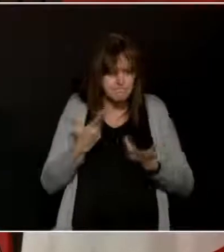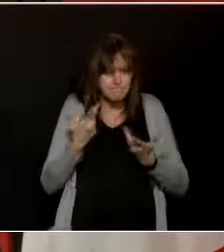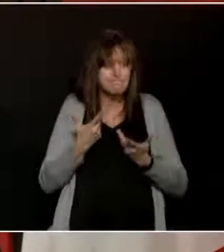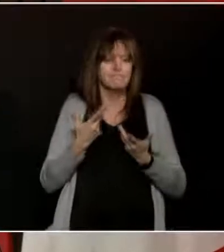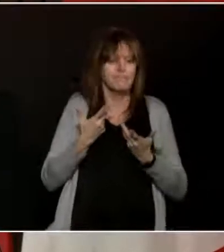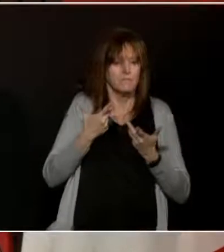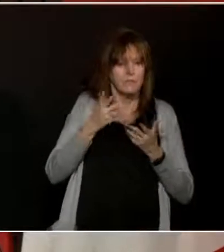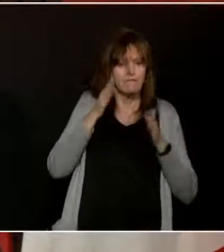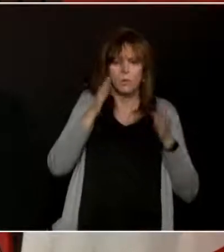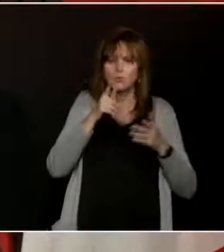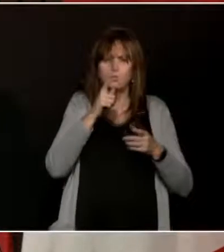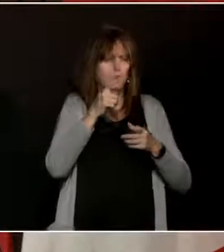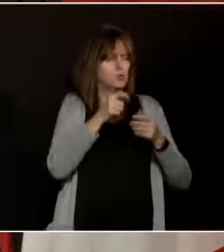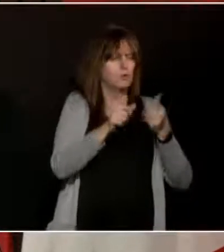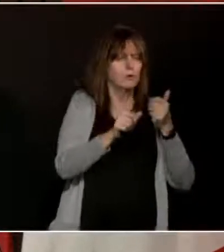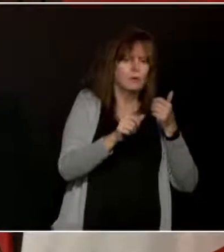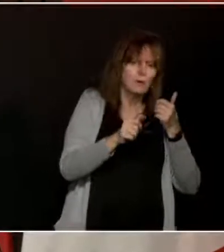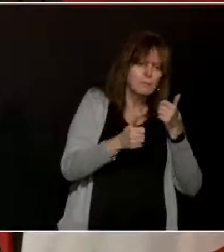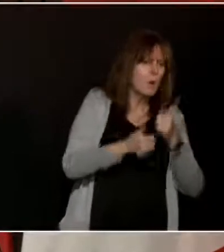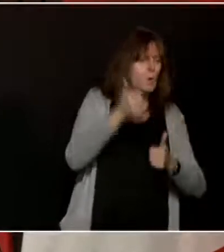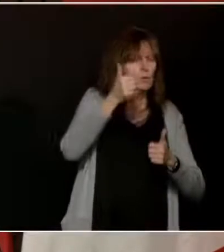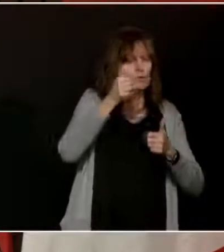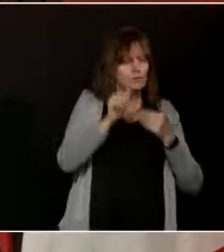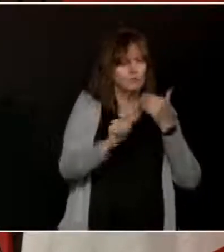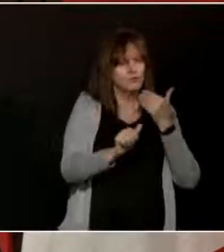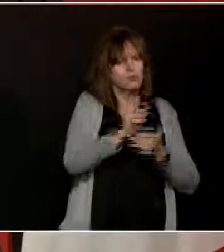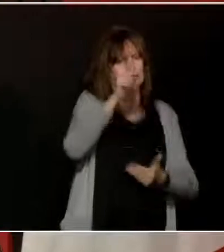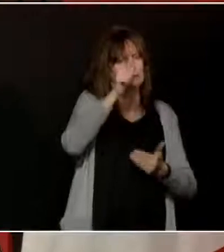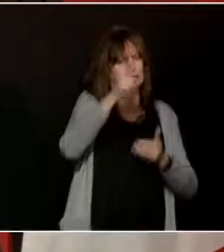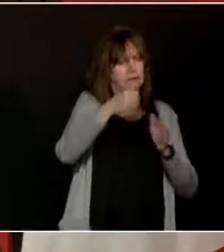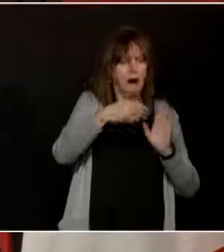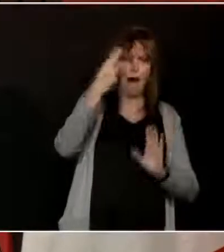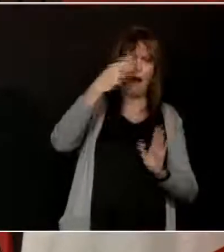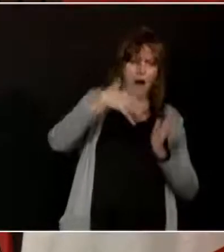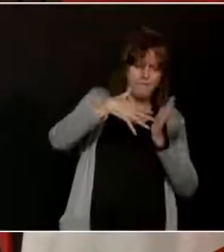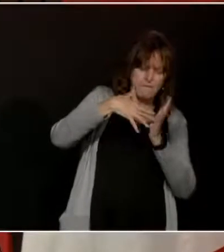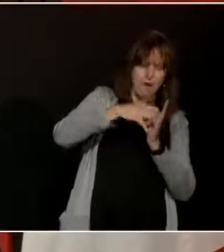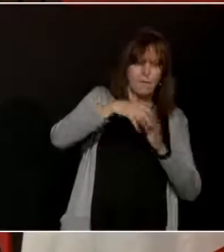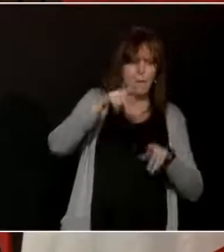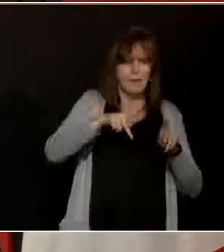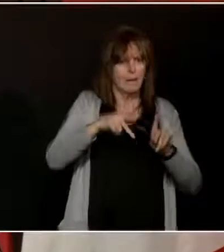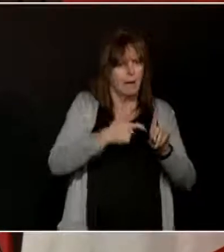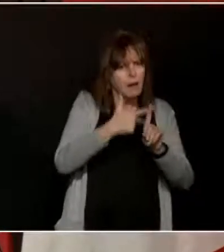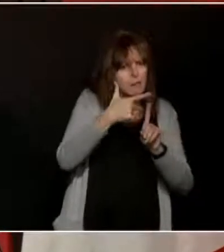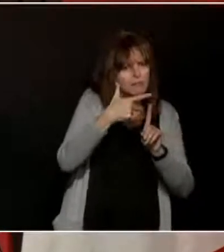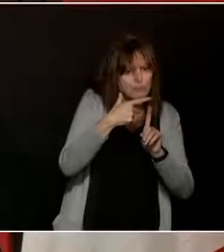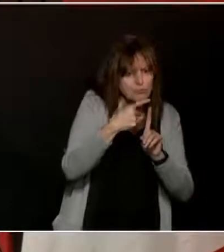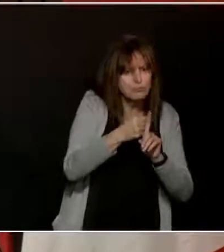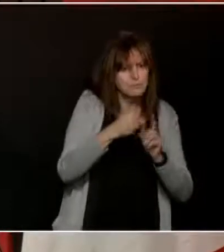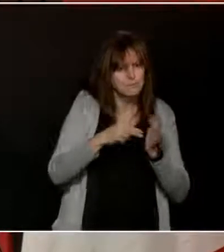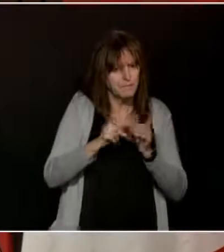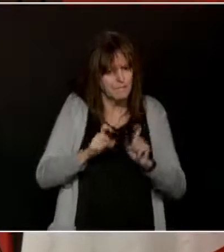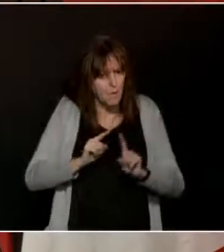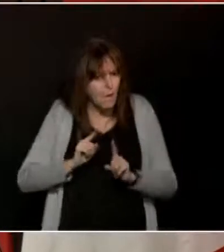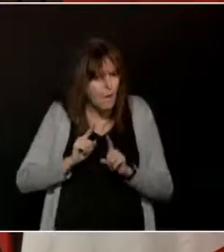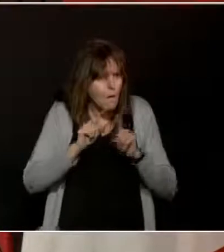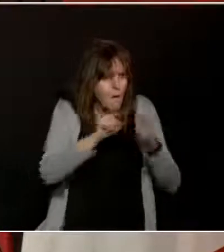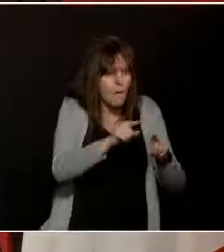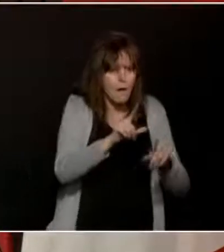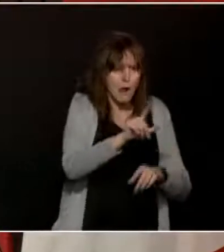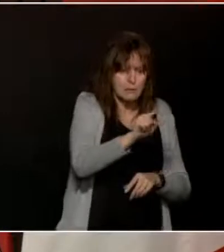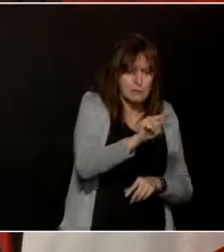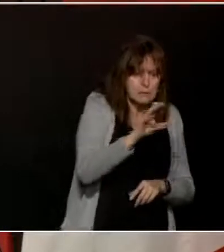risk and ensuring that we provide vaccine to those, and that has involved people going to long-term care homes, retirement homes, assisted